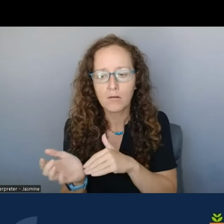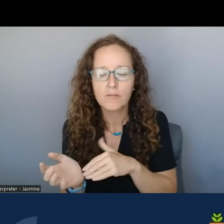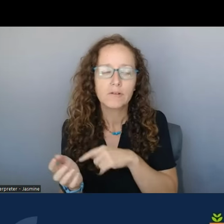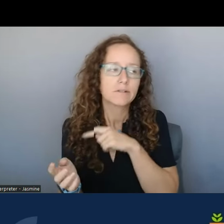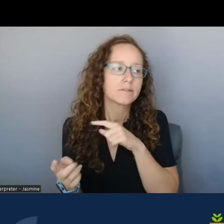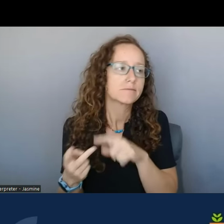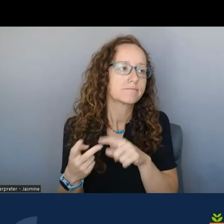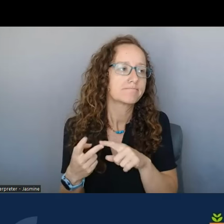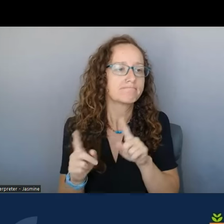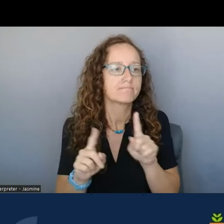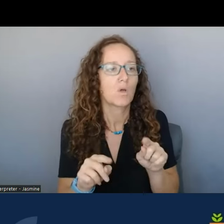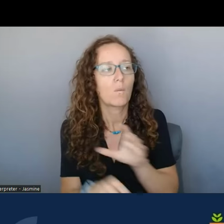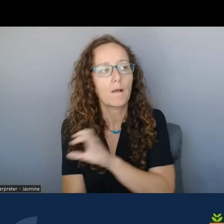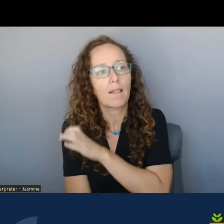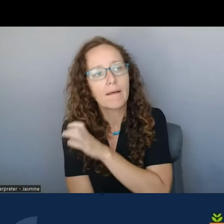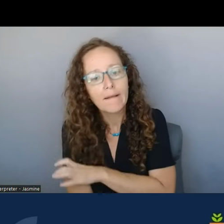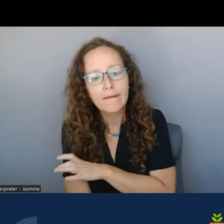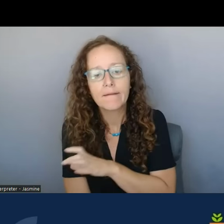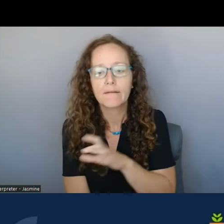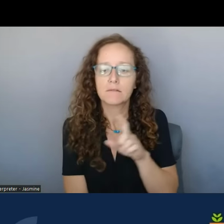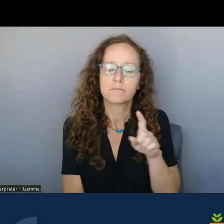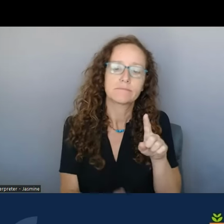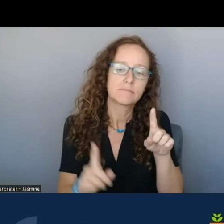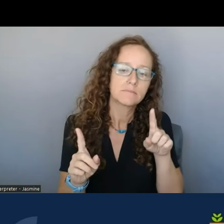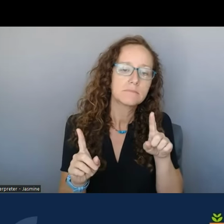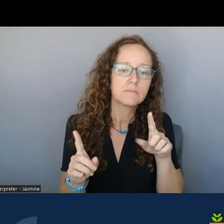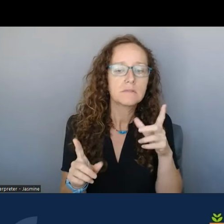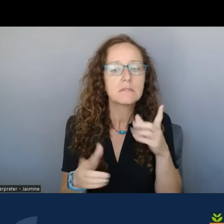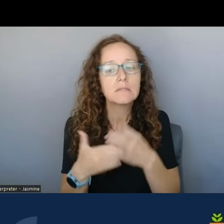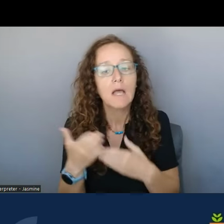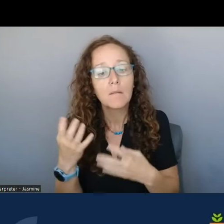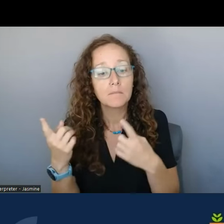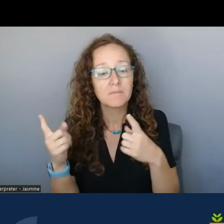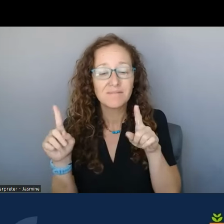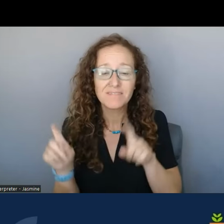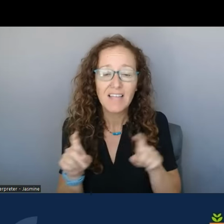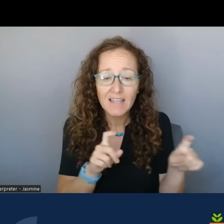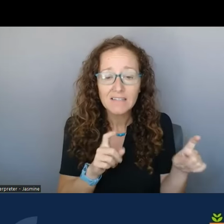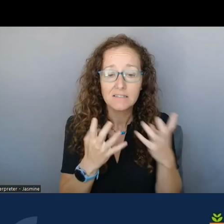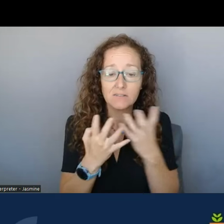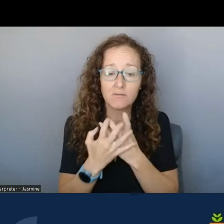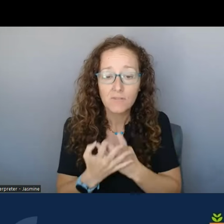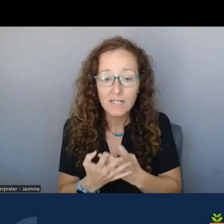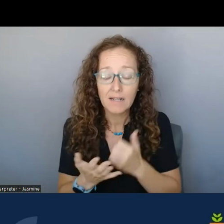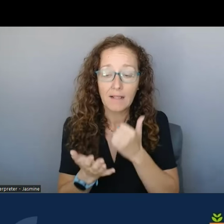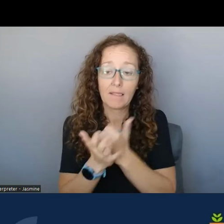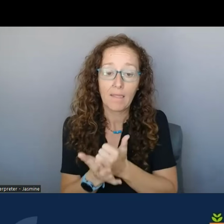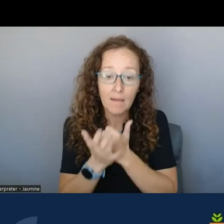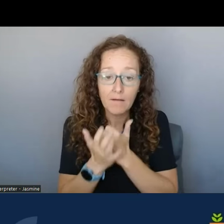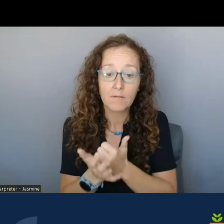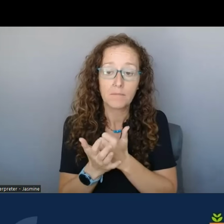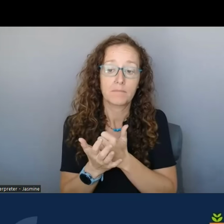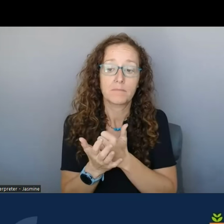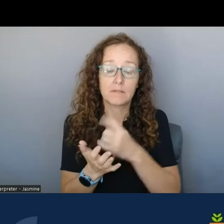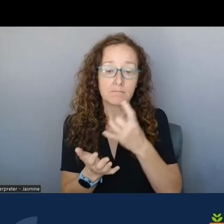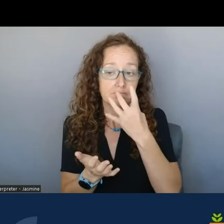some preventative services like some screening tests, diagnostic tests, some therapies, and durable